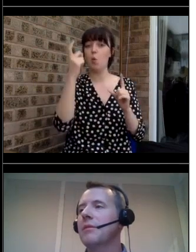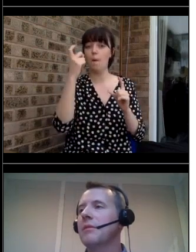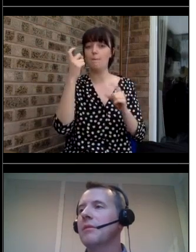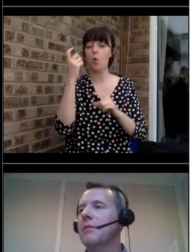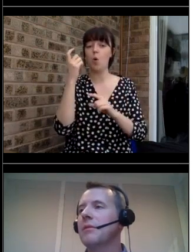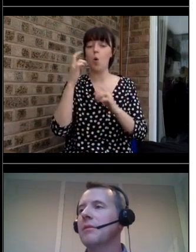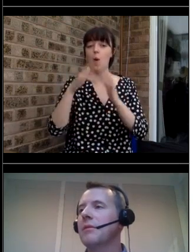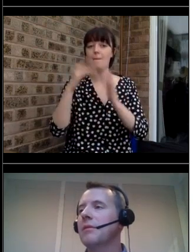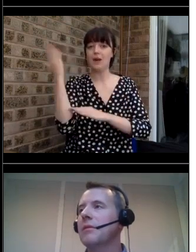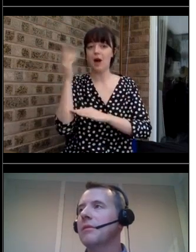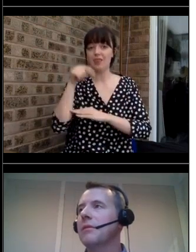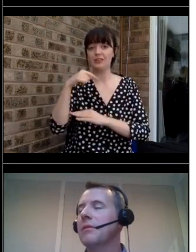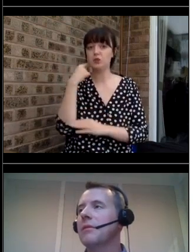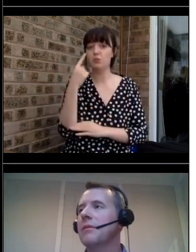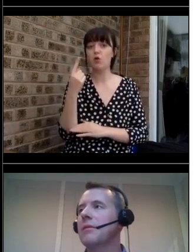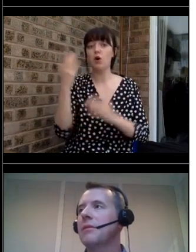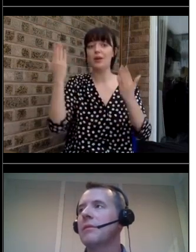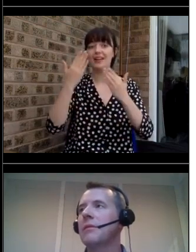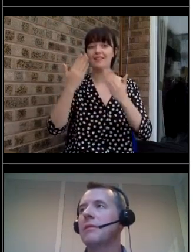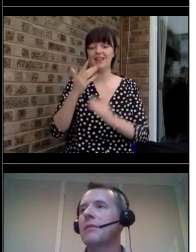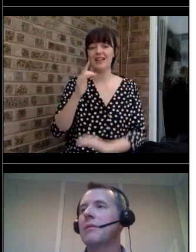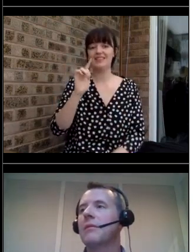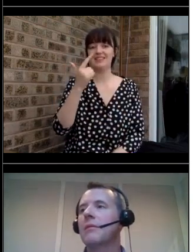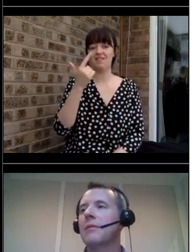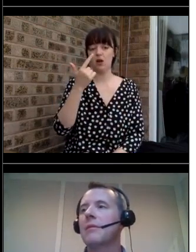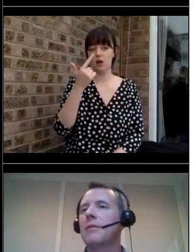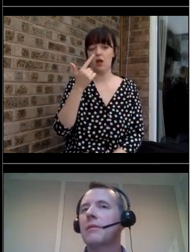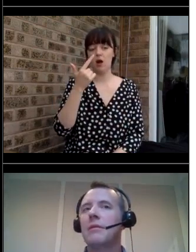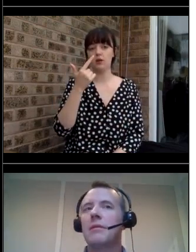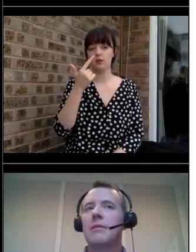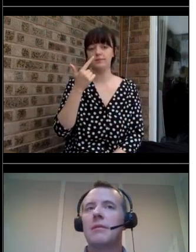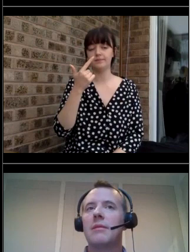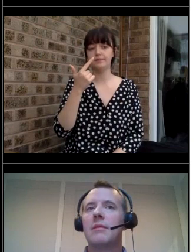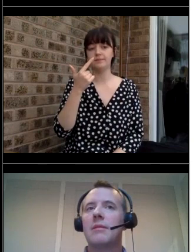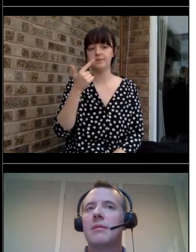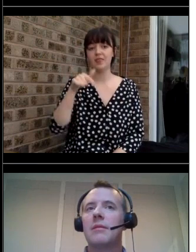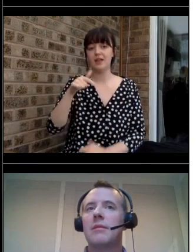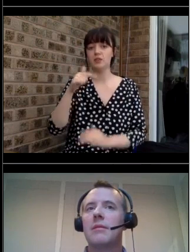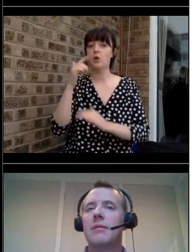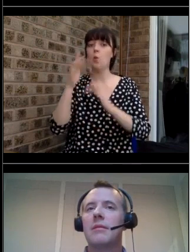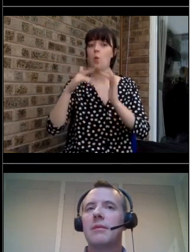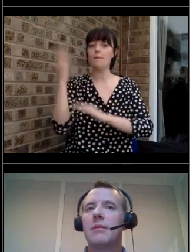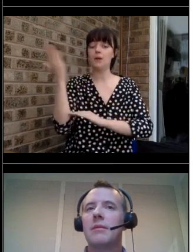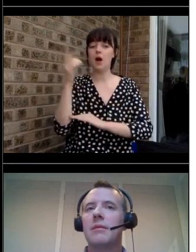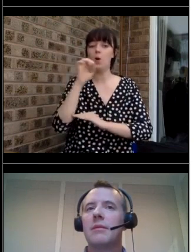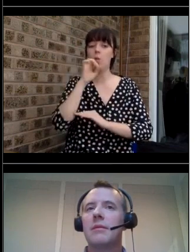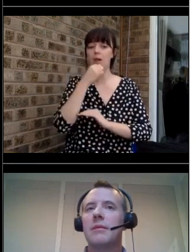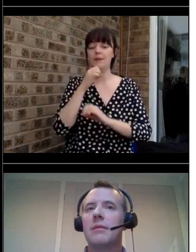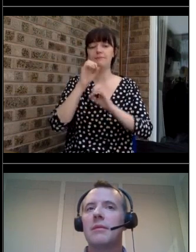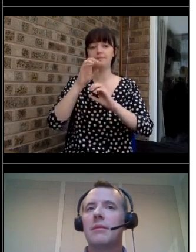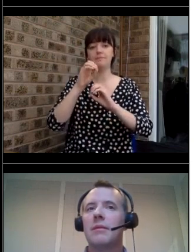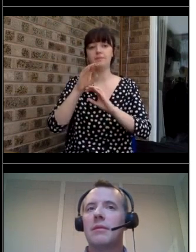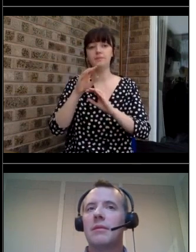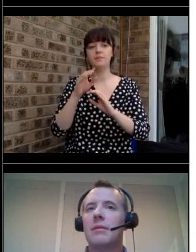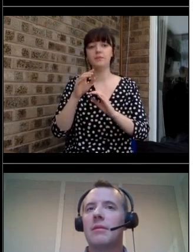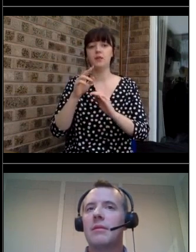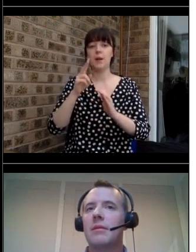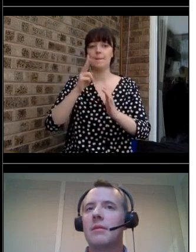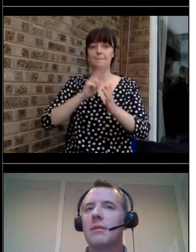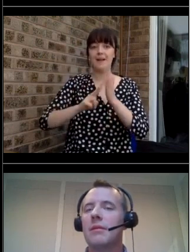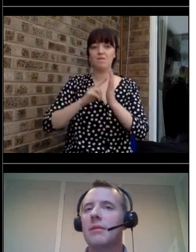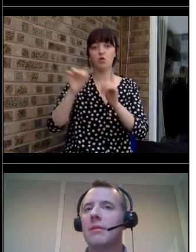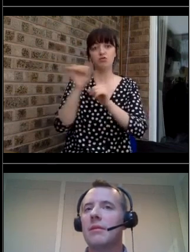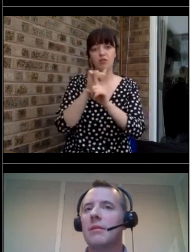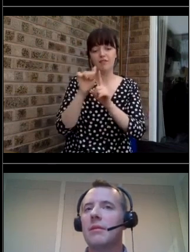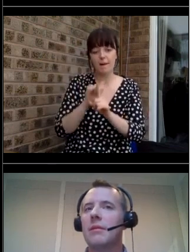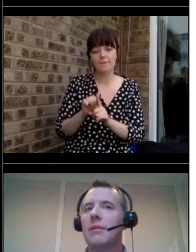takes place tomorrow evening at 7 p.m. On that webinar, we're going to be covering the proposed refinements on the south side of the river